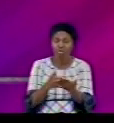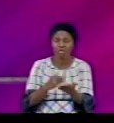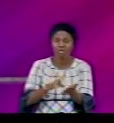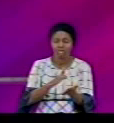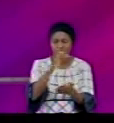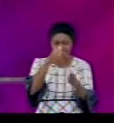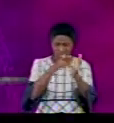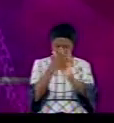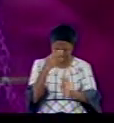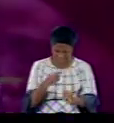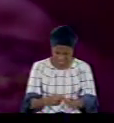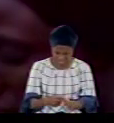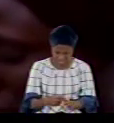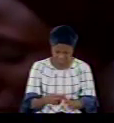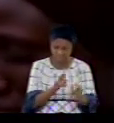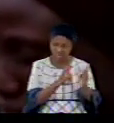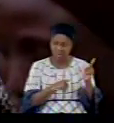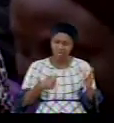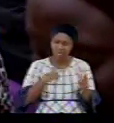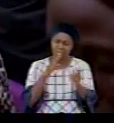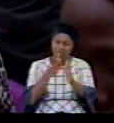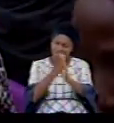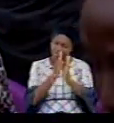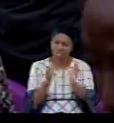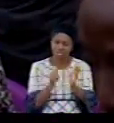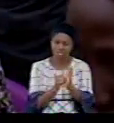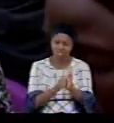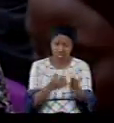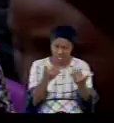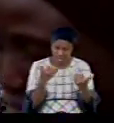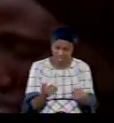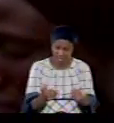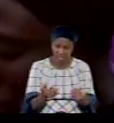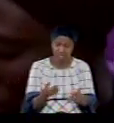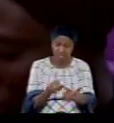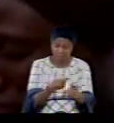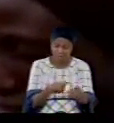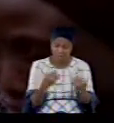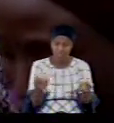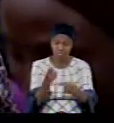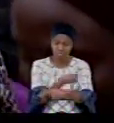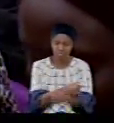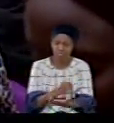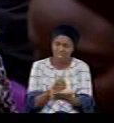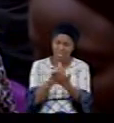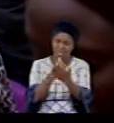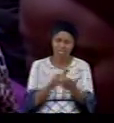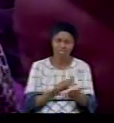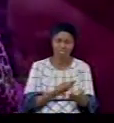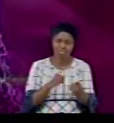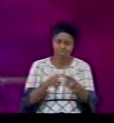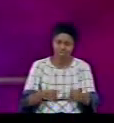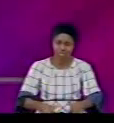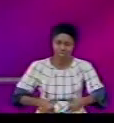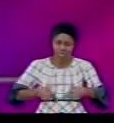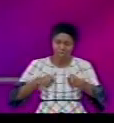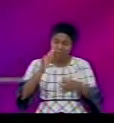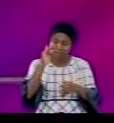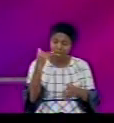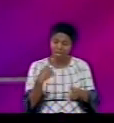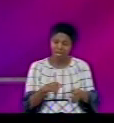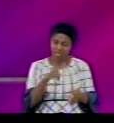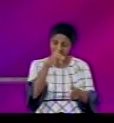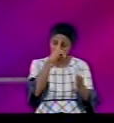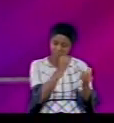Jesus' name. Lord, we are asking from today, O Lord, help us to live by the faith of the Son of